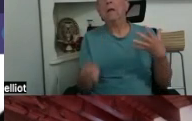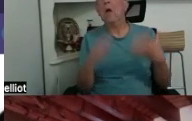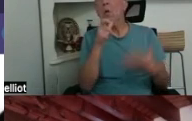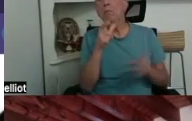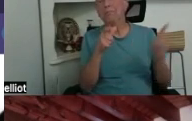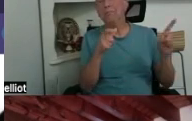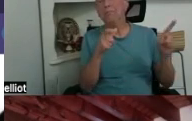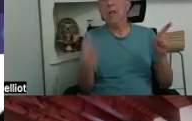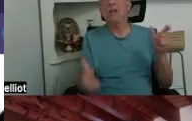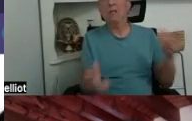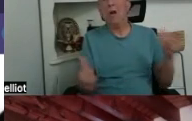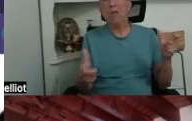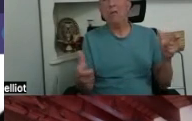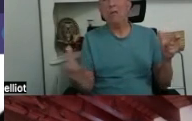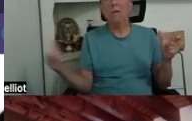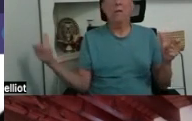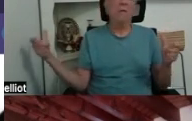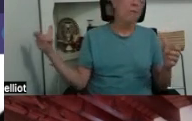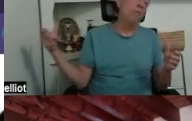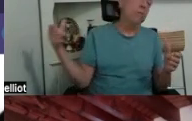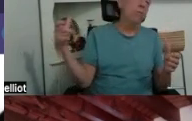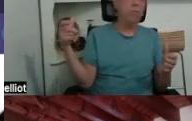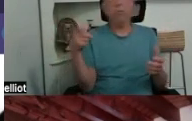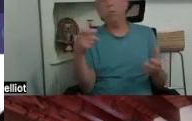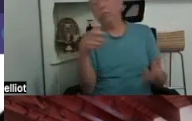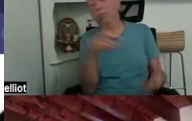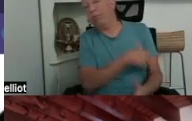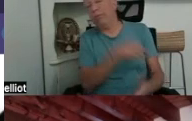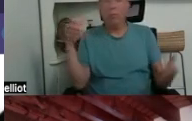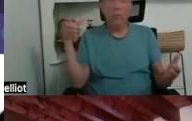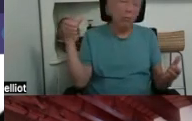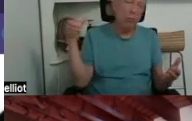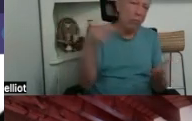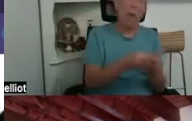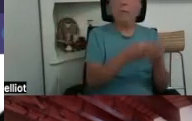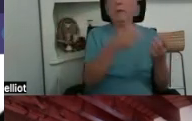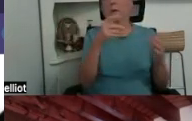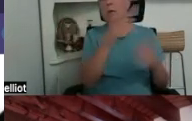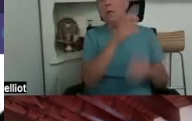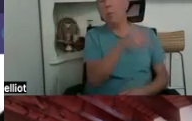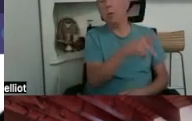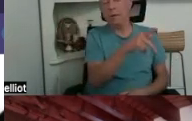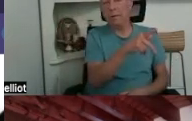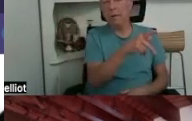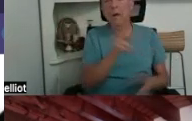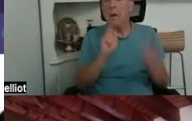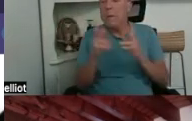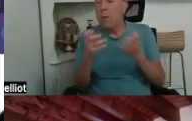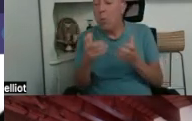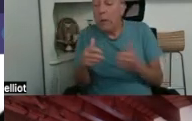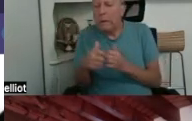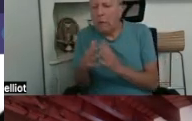and wealthy corporations and become big burdens for people who are trying to create